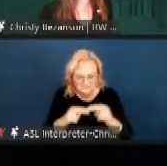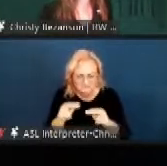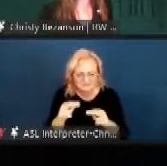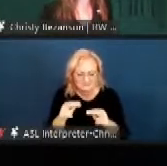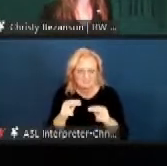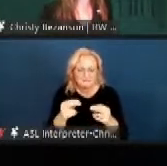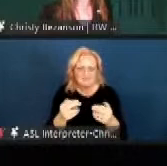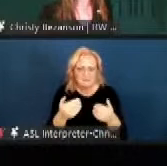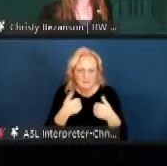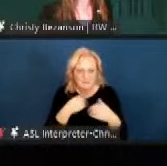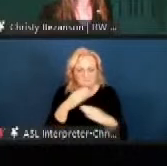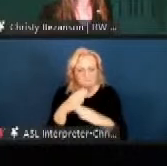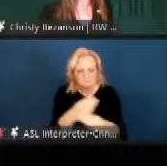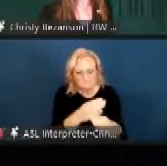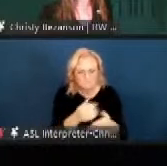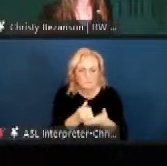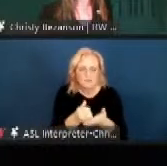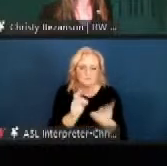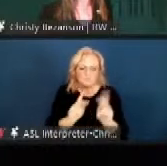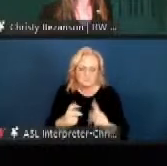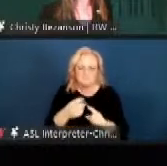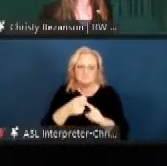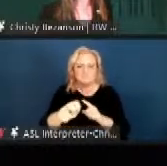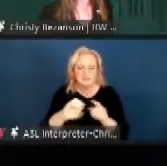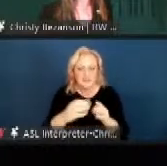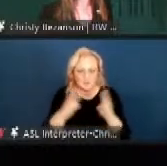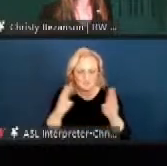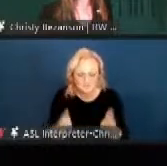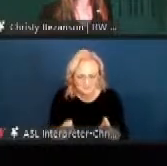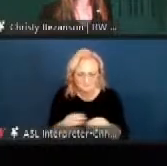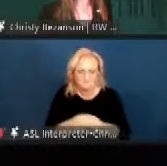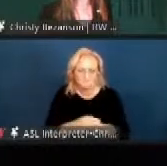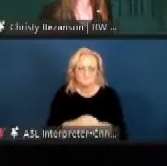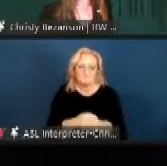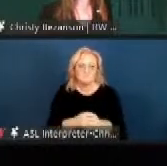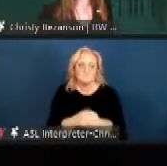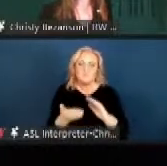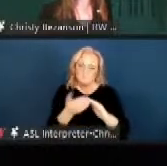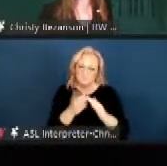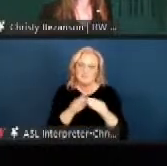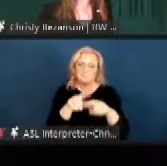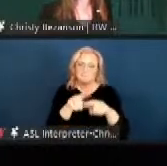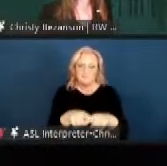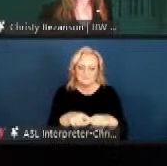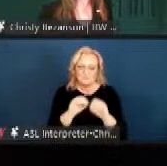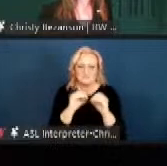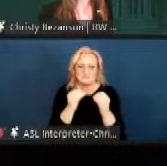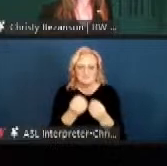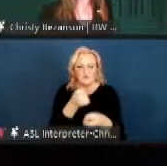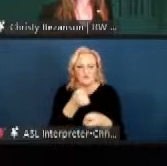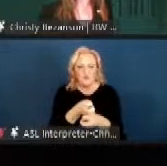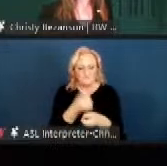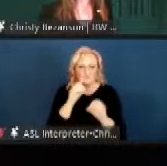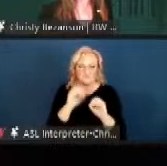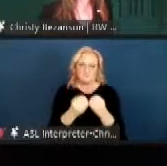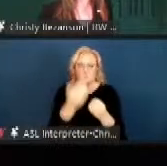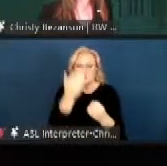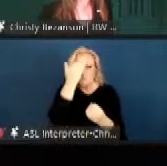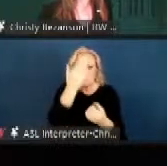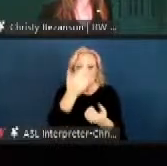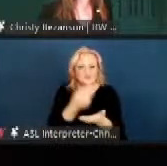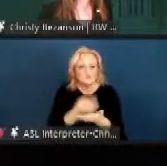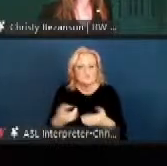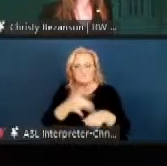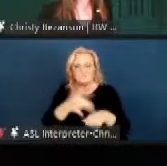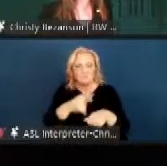people with housing. As a facility-based organization, it's really challenging for organizations to know all of the resources in the